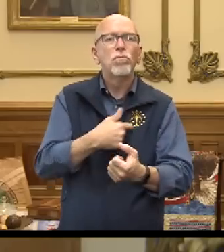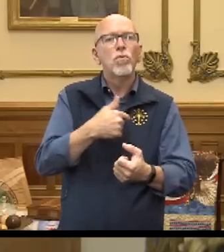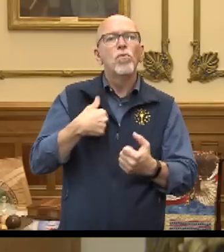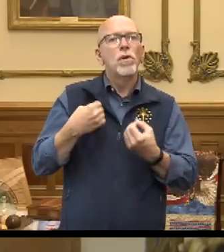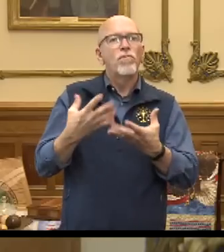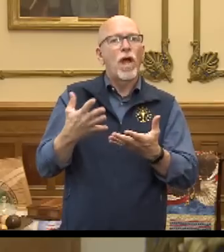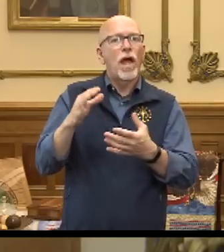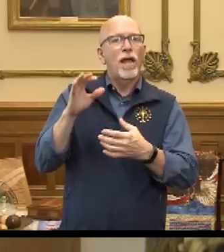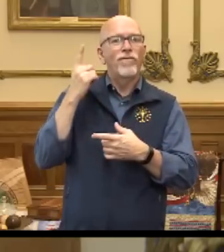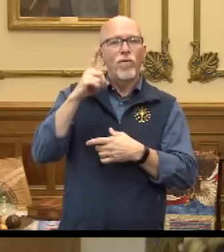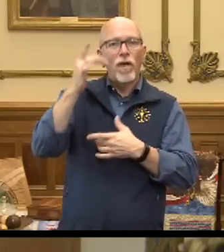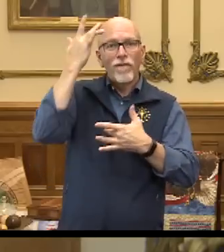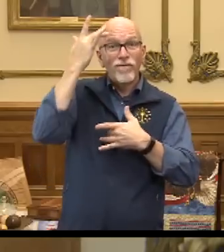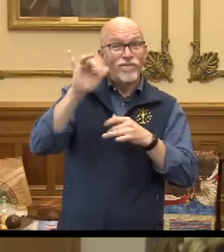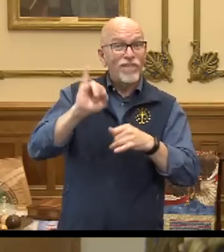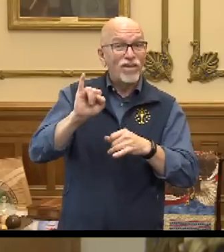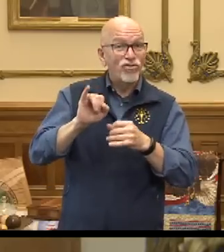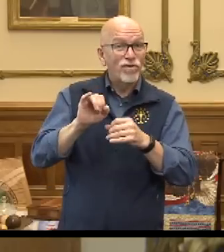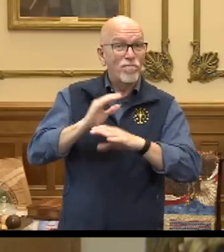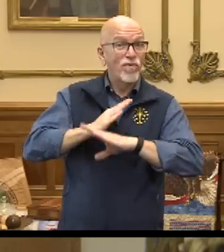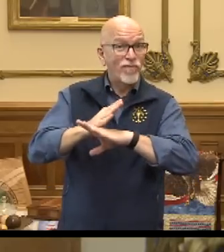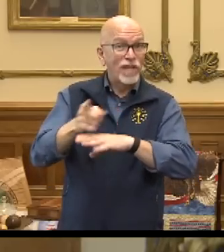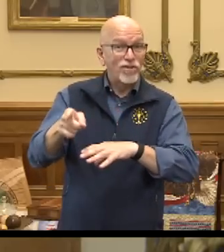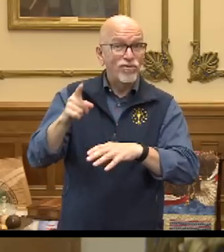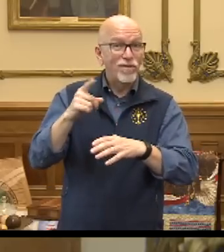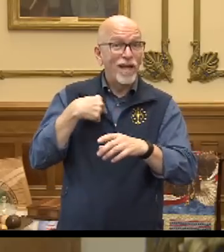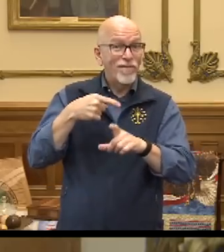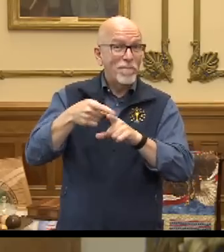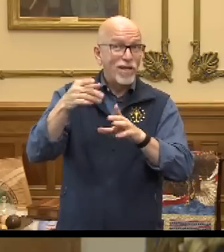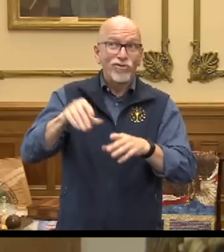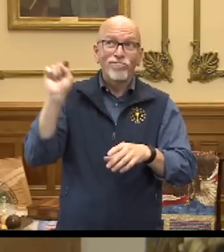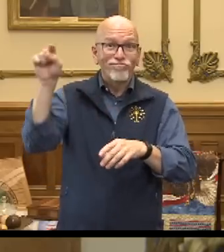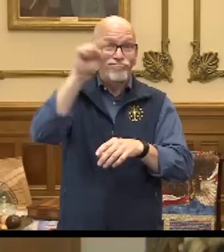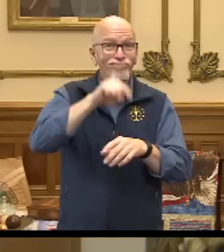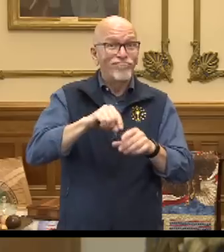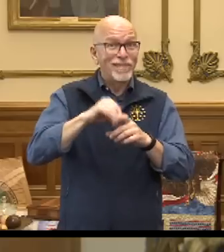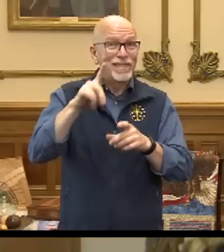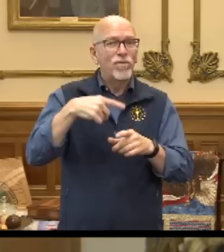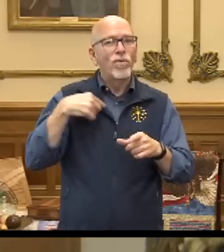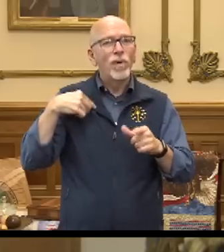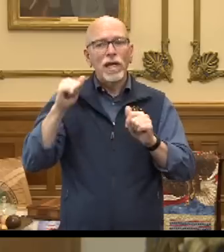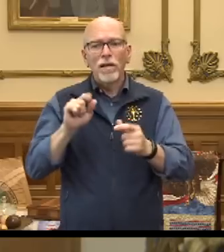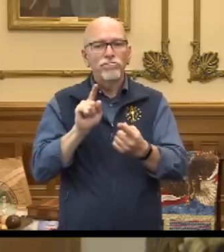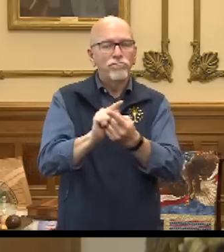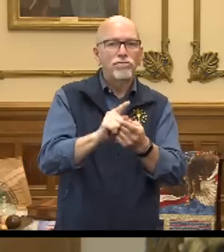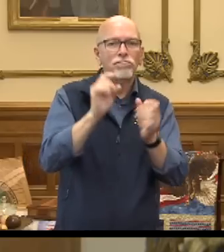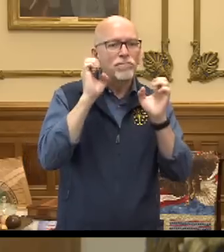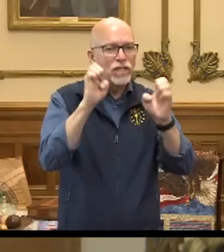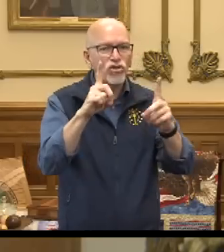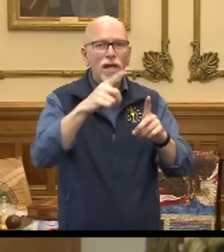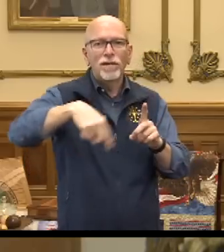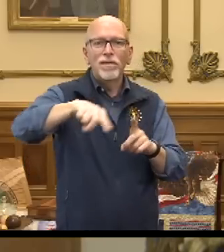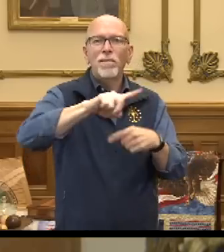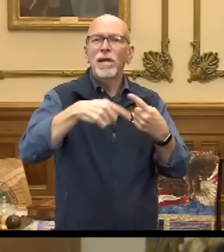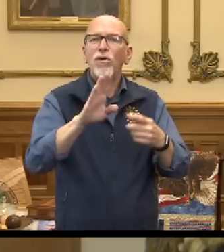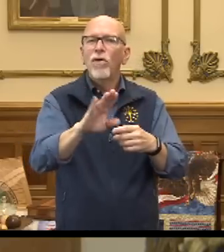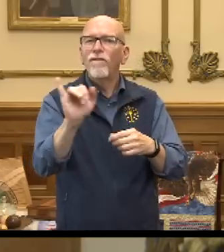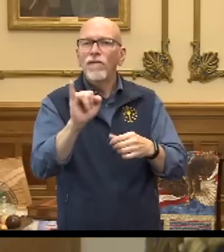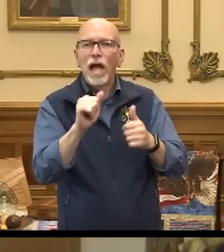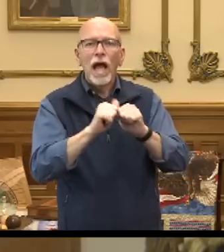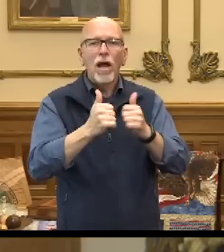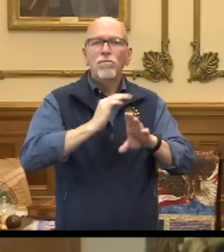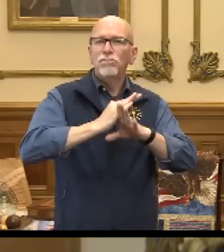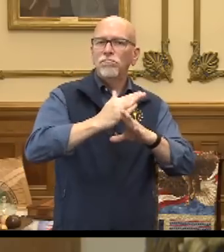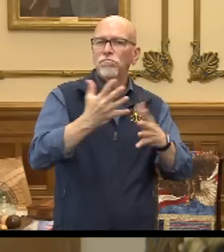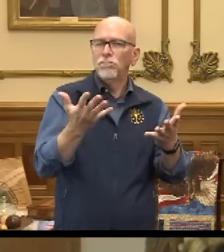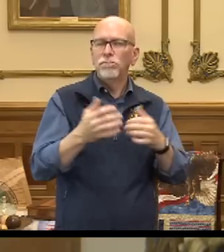infection prevention specialists who are deployed across the state to evaluate and educate facilities on their infection practices.